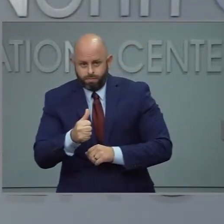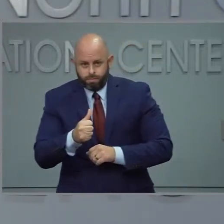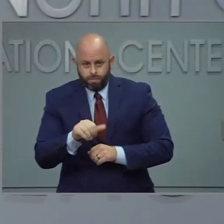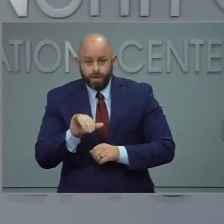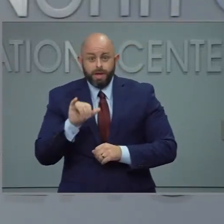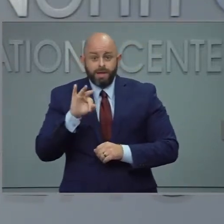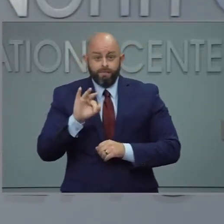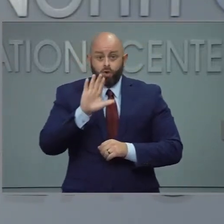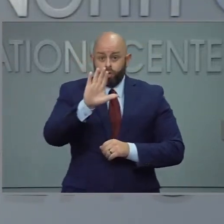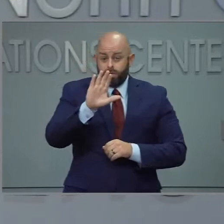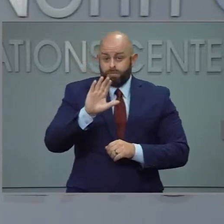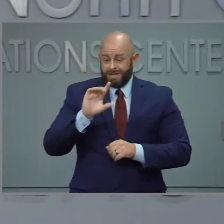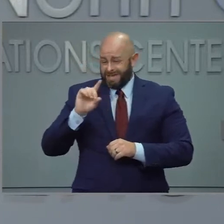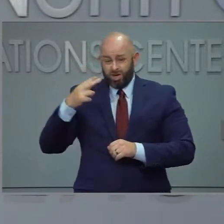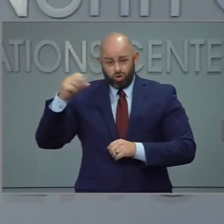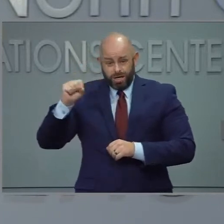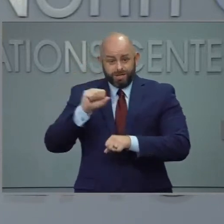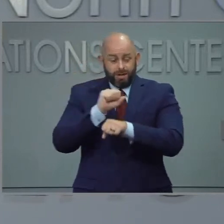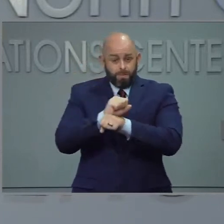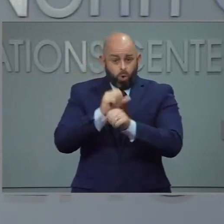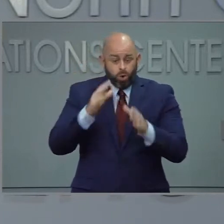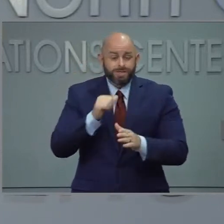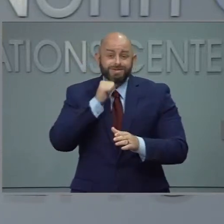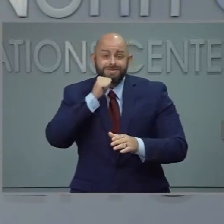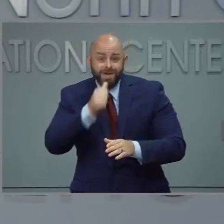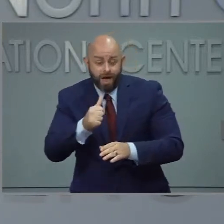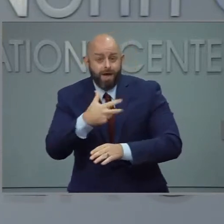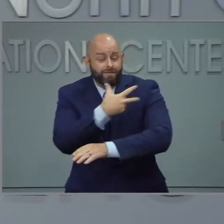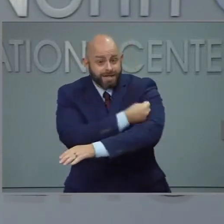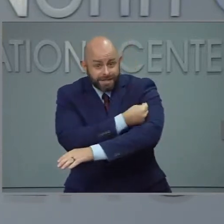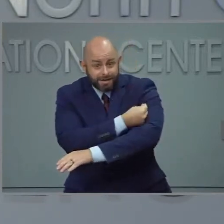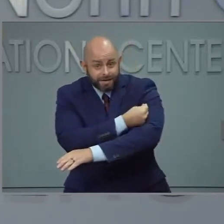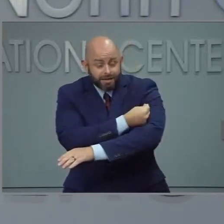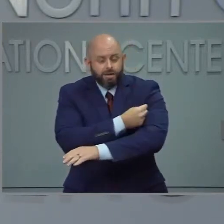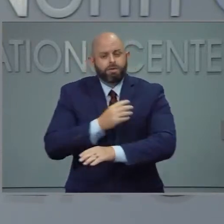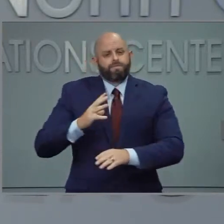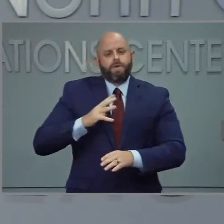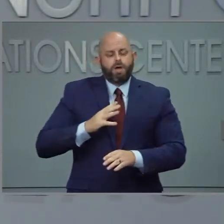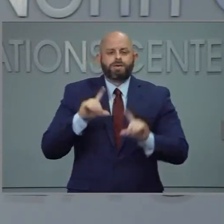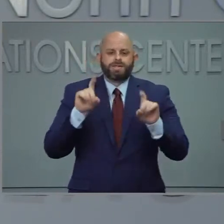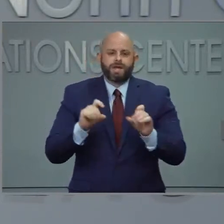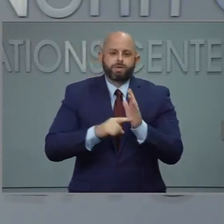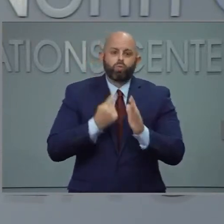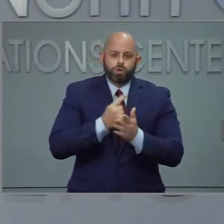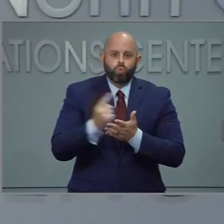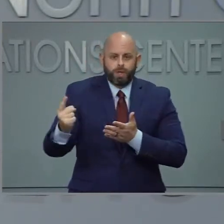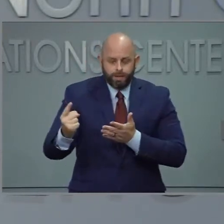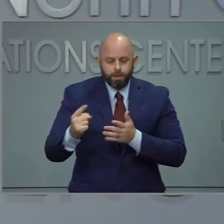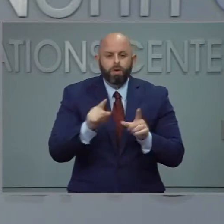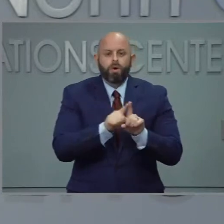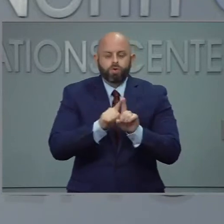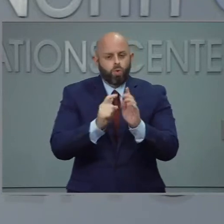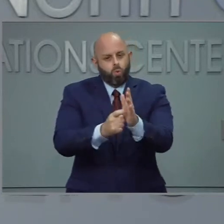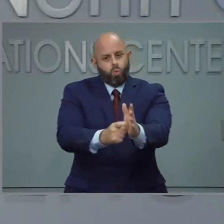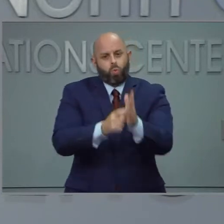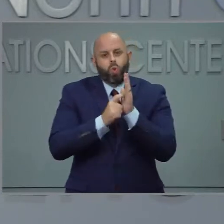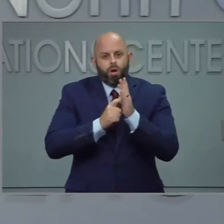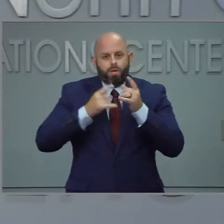Unvaccinated employees will be tested at least once a week and required to wear a